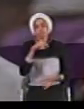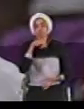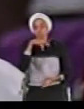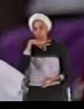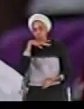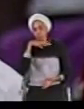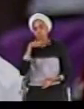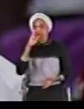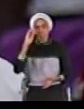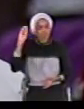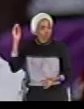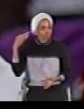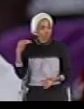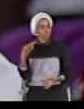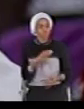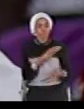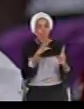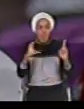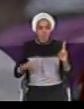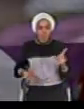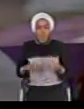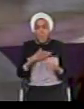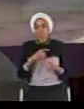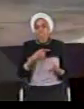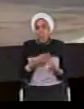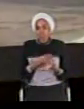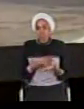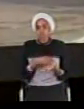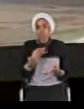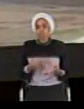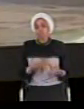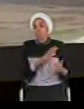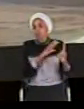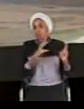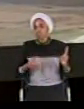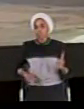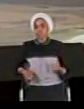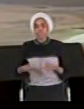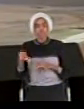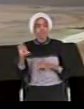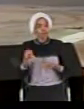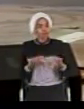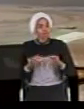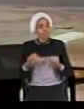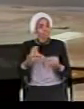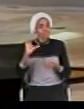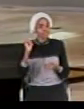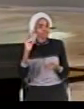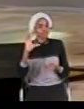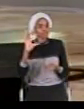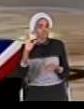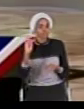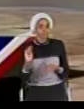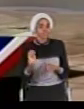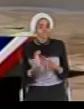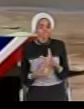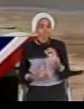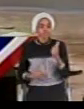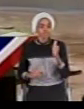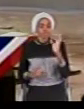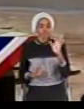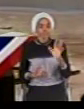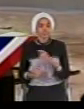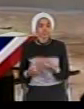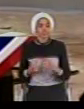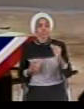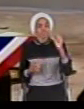the grace of Christ and the gospel of Christ. In Acts of the Apostles chapter 15, reading from verse